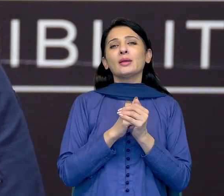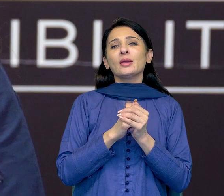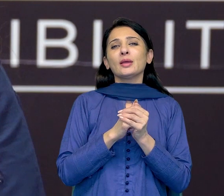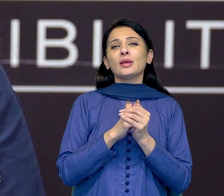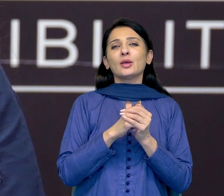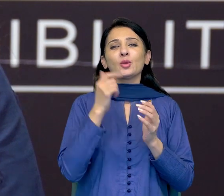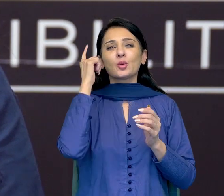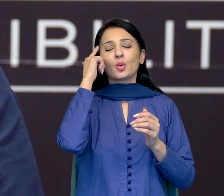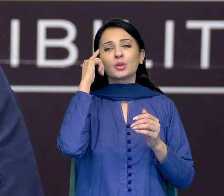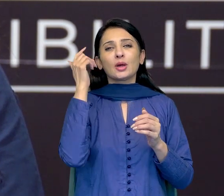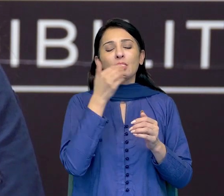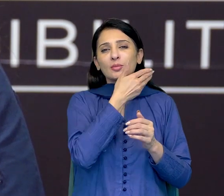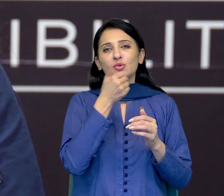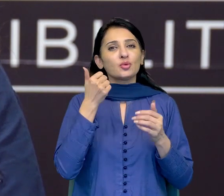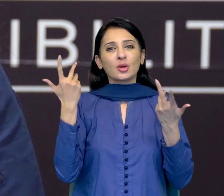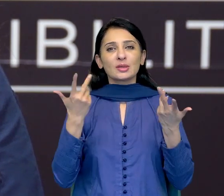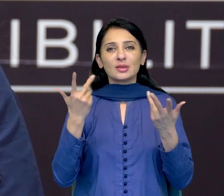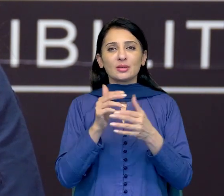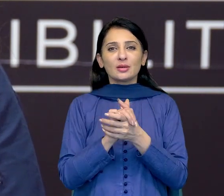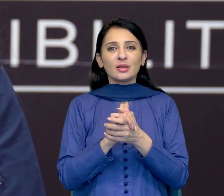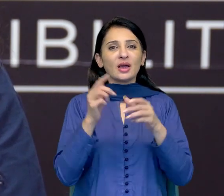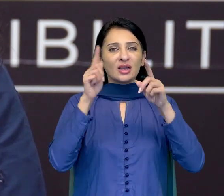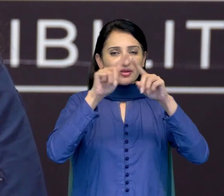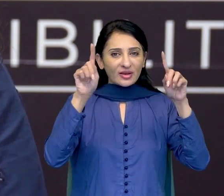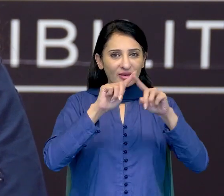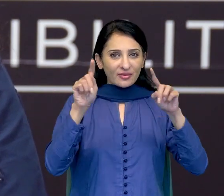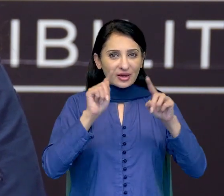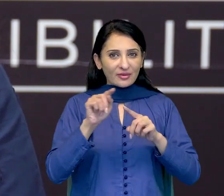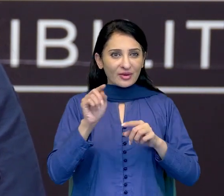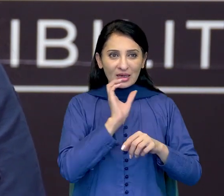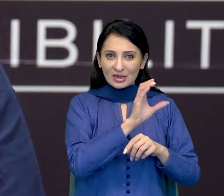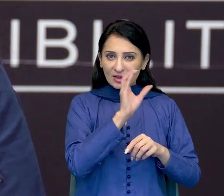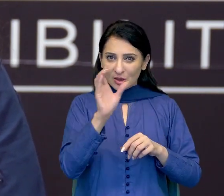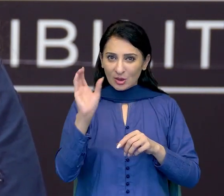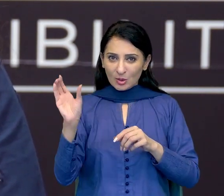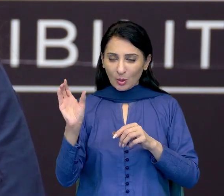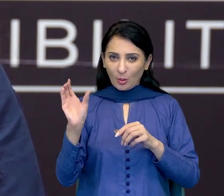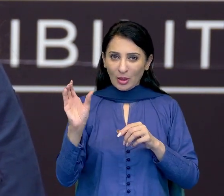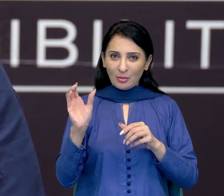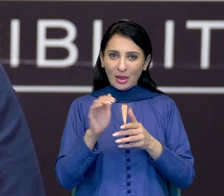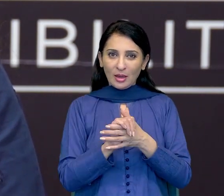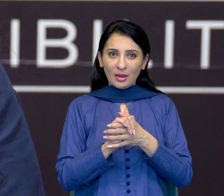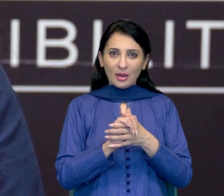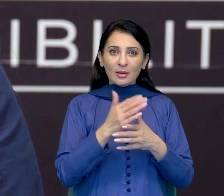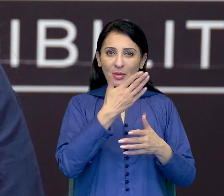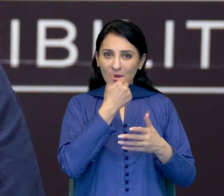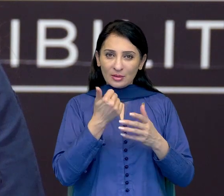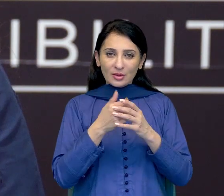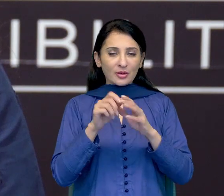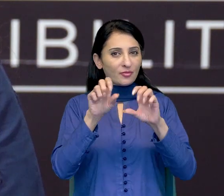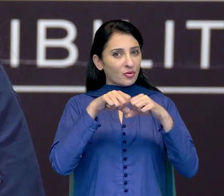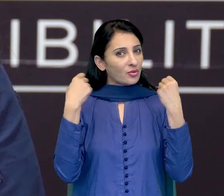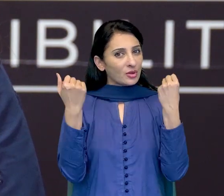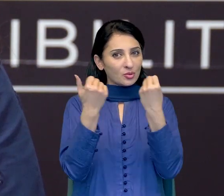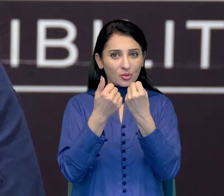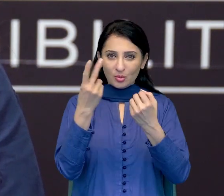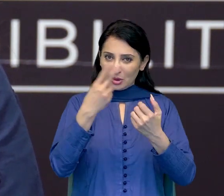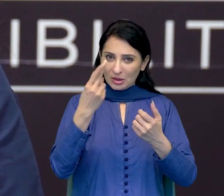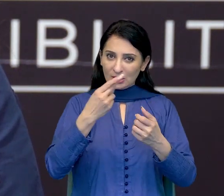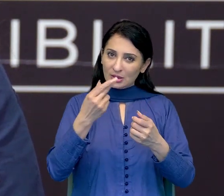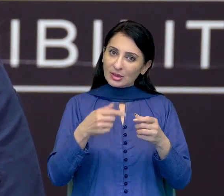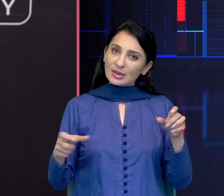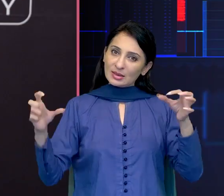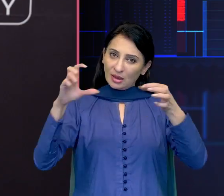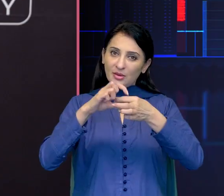myself interested in theory also, in subjects which are related with the